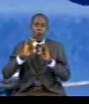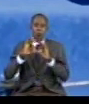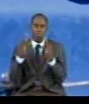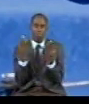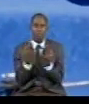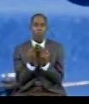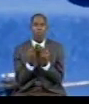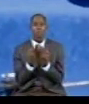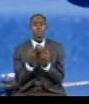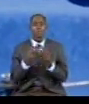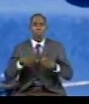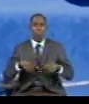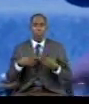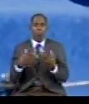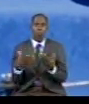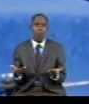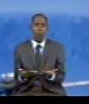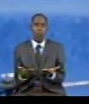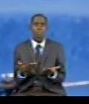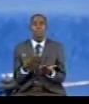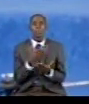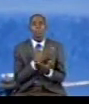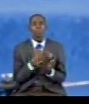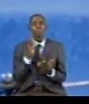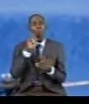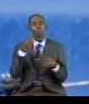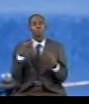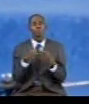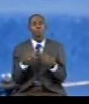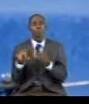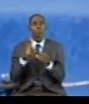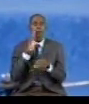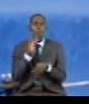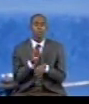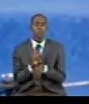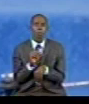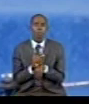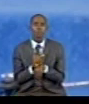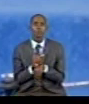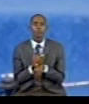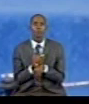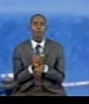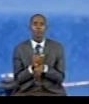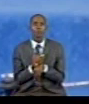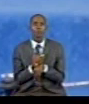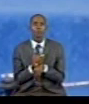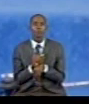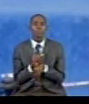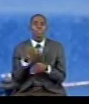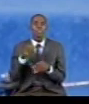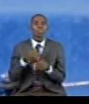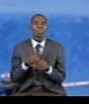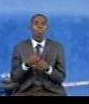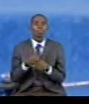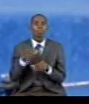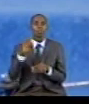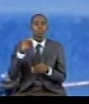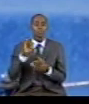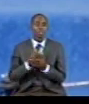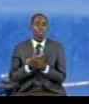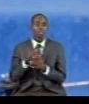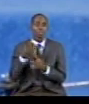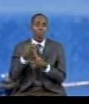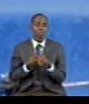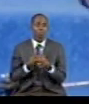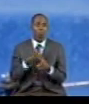So I went there to do my work there. So reaching that October, I saw myself